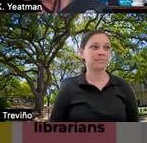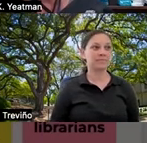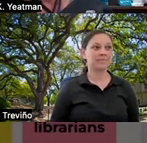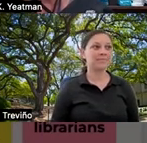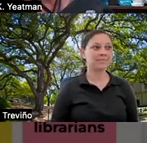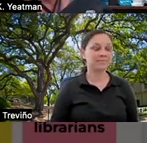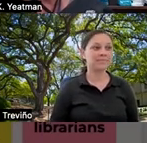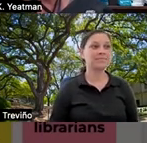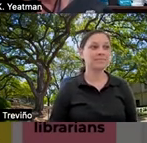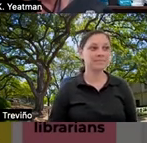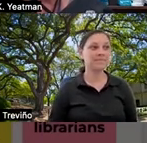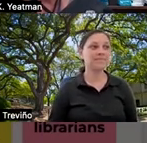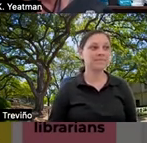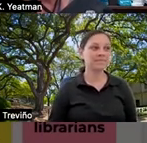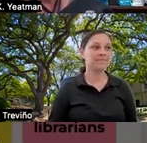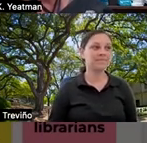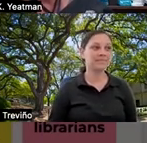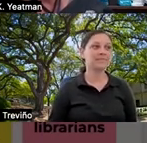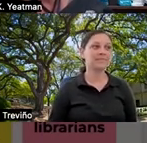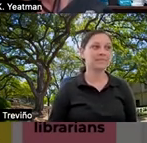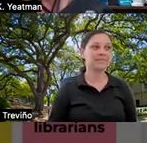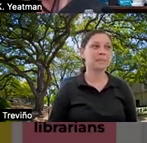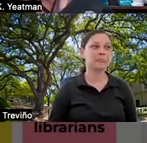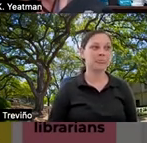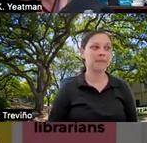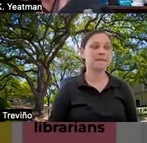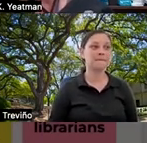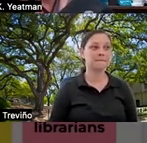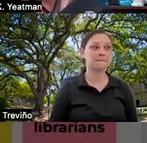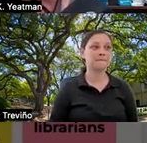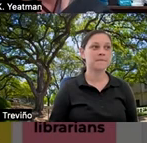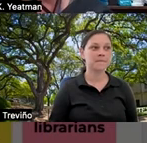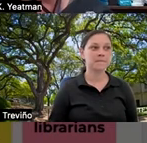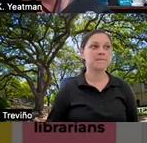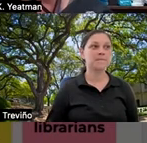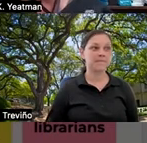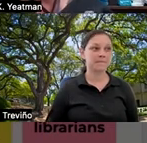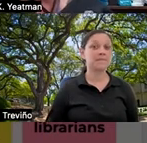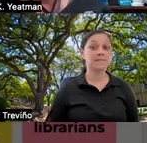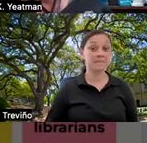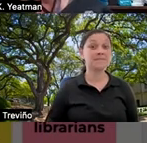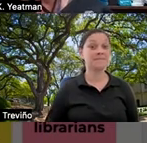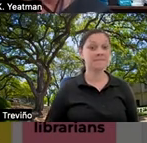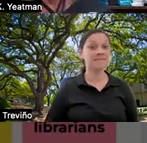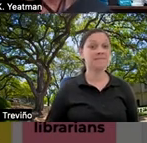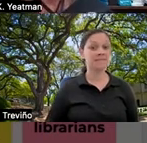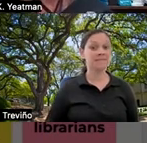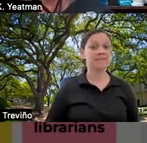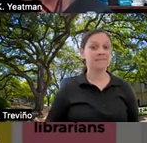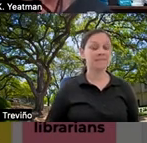that's part of our universe. And I didn't even think about putting that on a sticky. Mm-hmm.